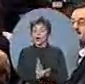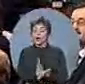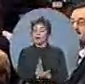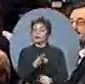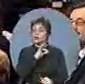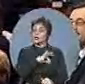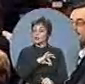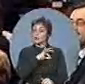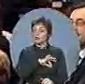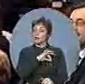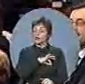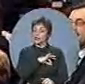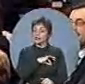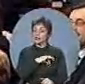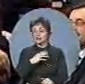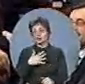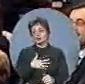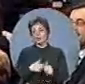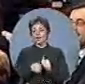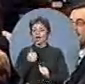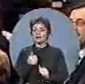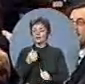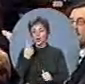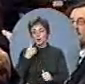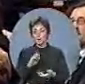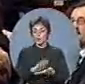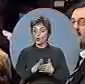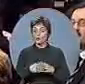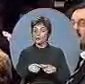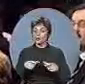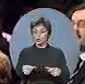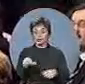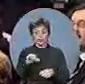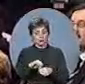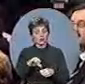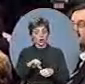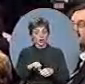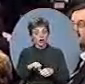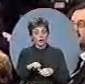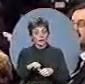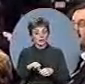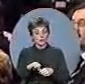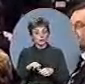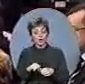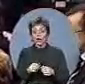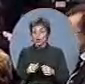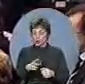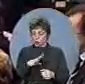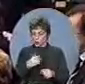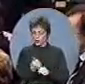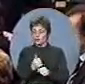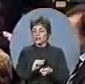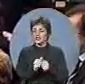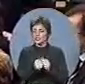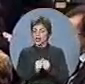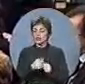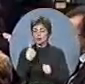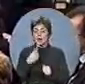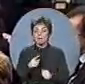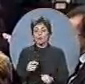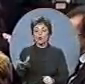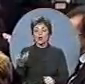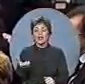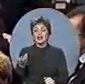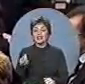this government will put an end to preferential treatment for the oil industry with